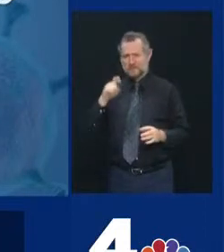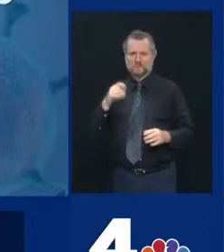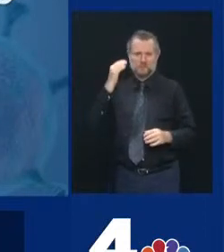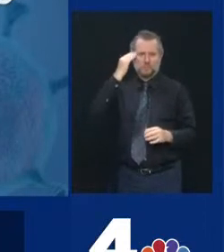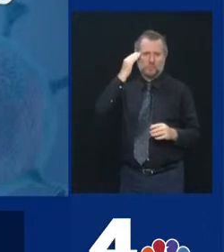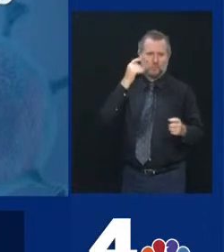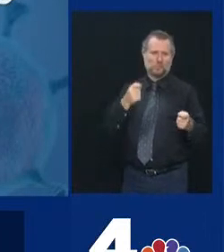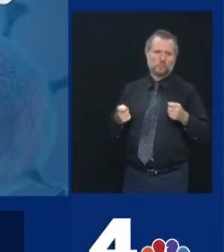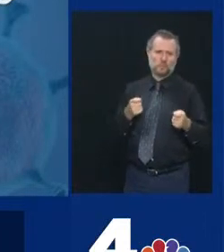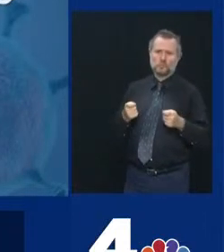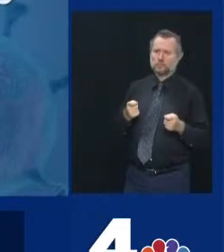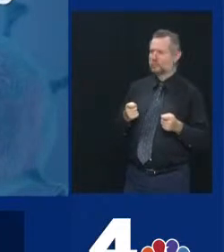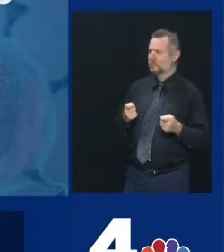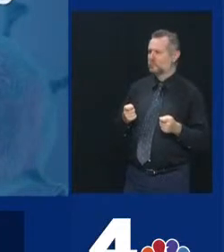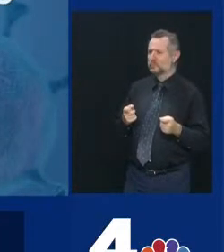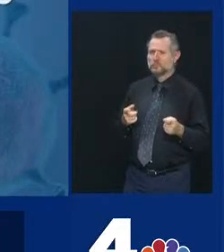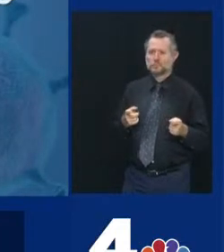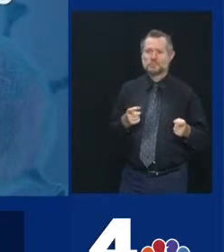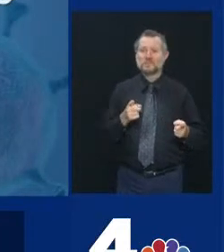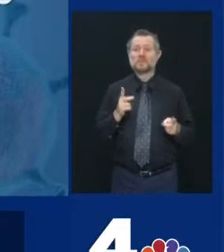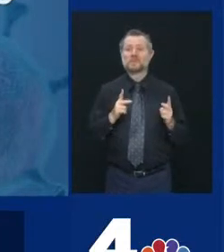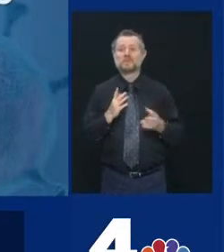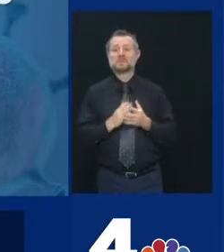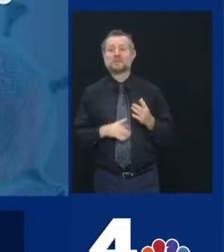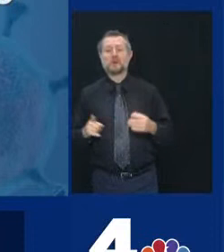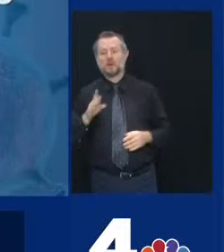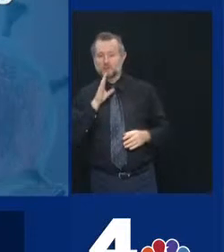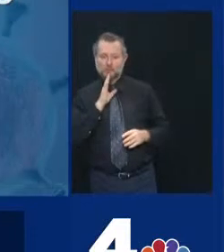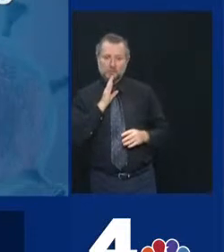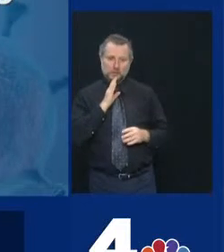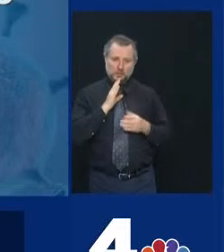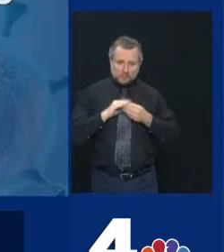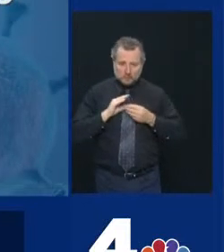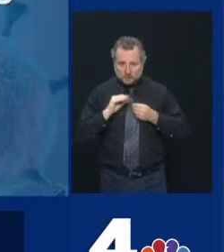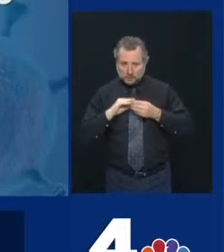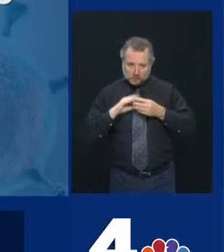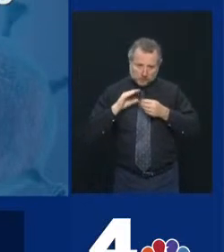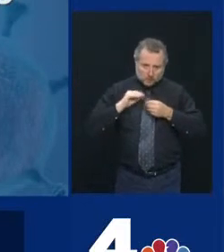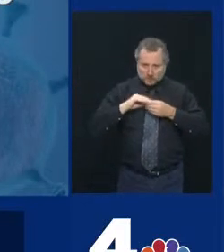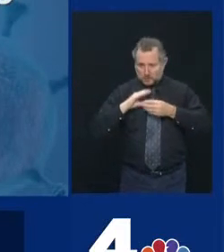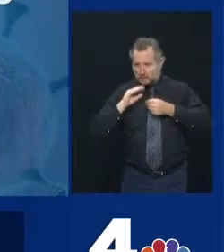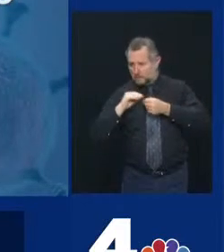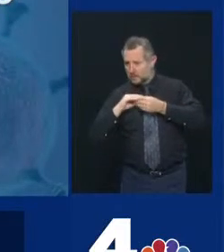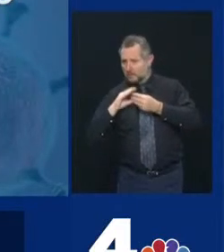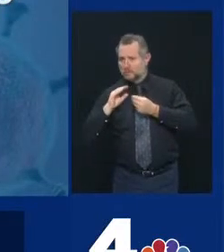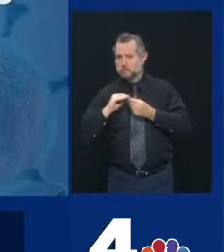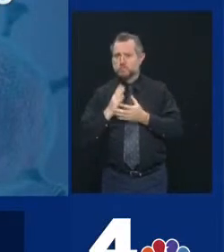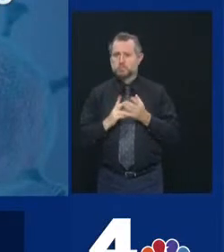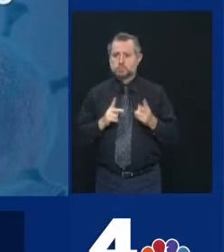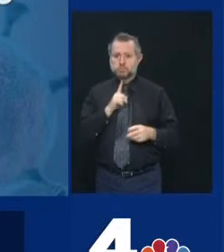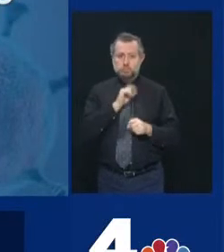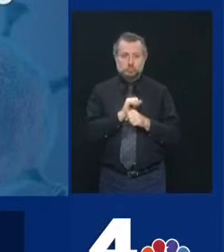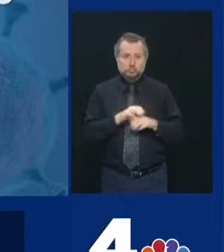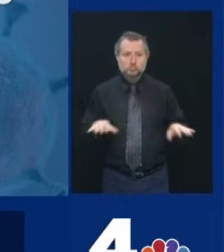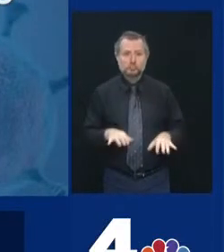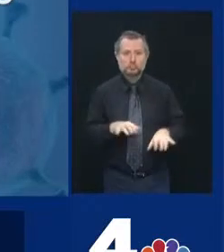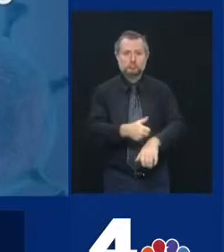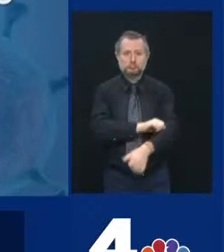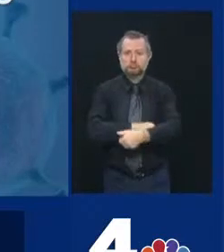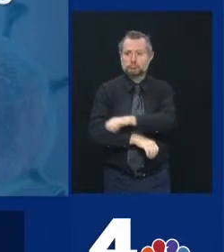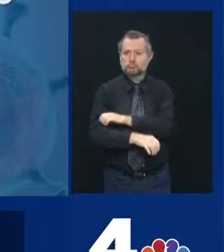separates words from action and rhetoric from results and talk